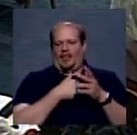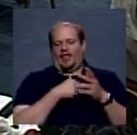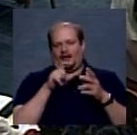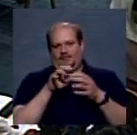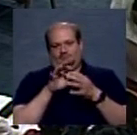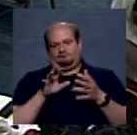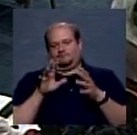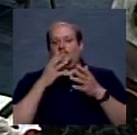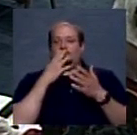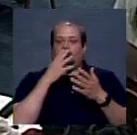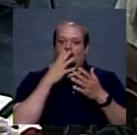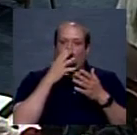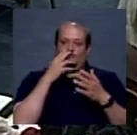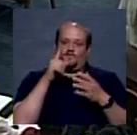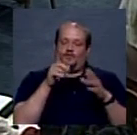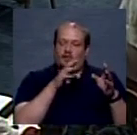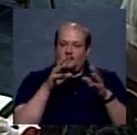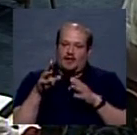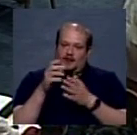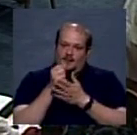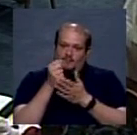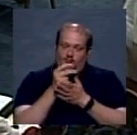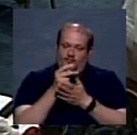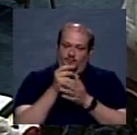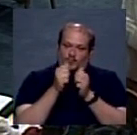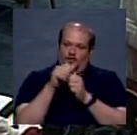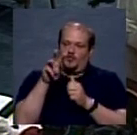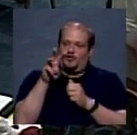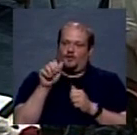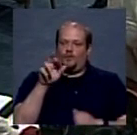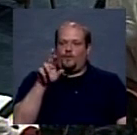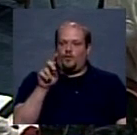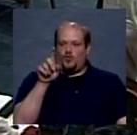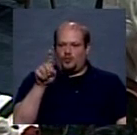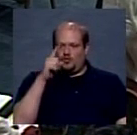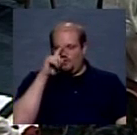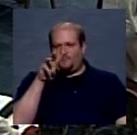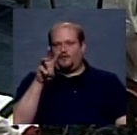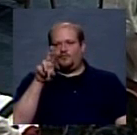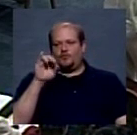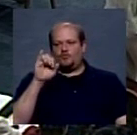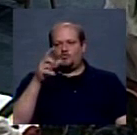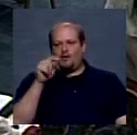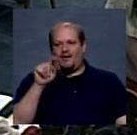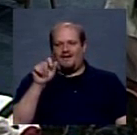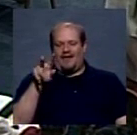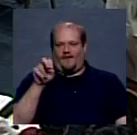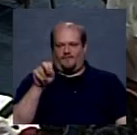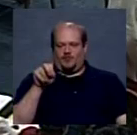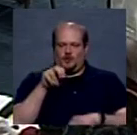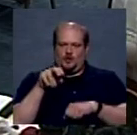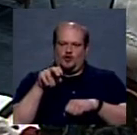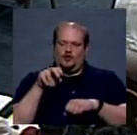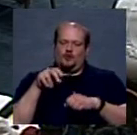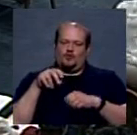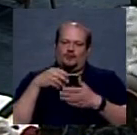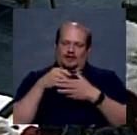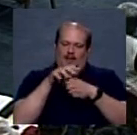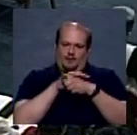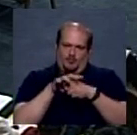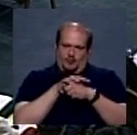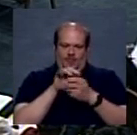other things. Thank you for the plan you approved in Ward 1 for the Wright Avenue Neighborhoods Association. 5-year plan. That was a compliment